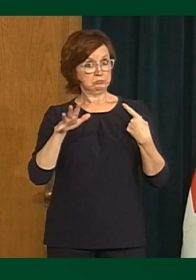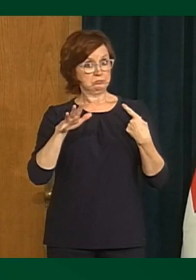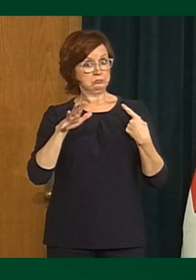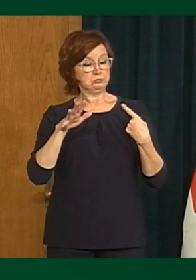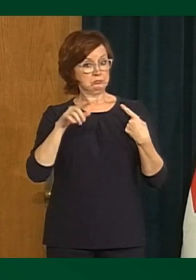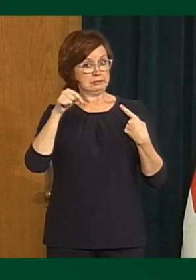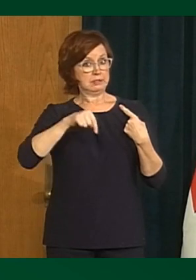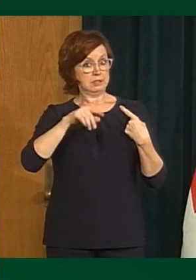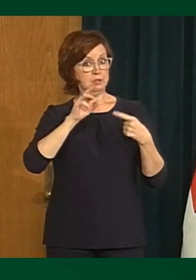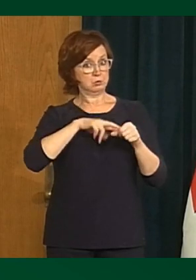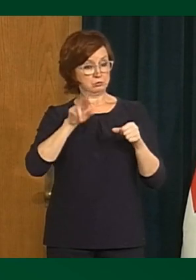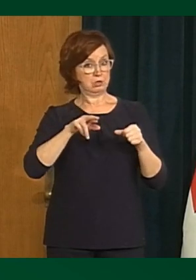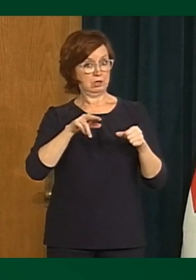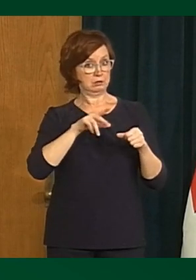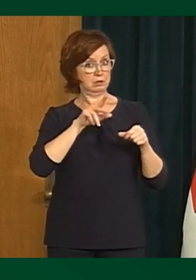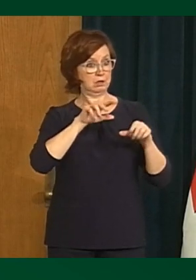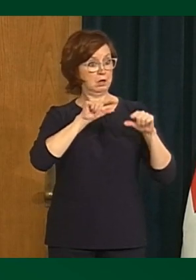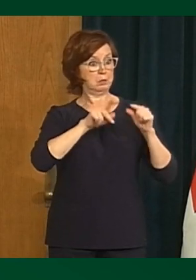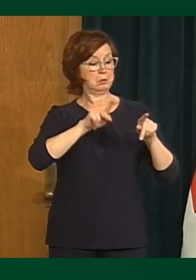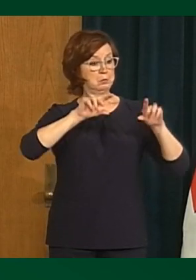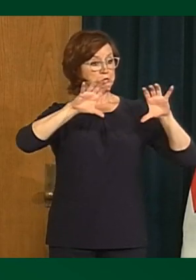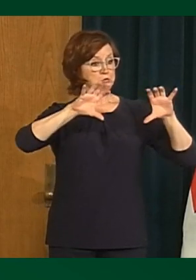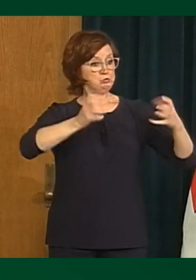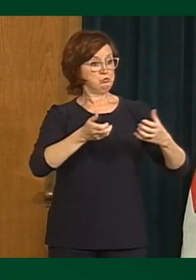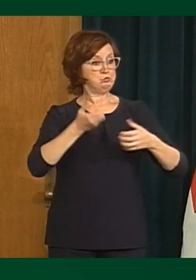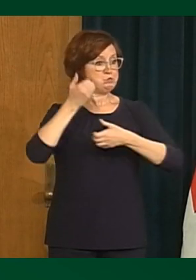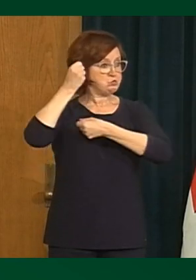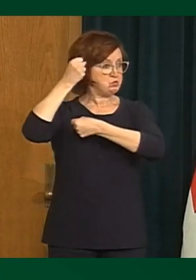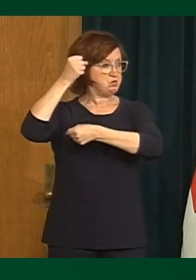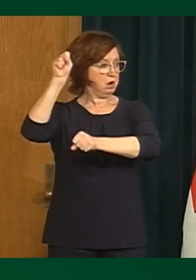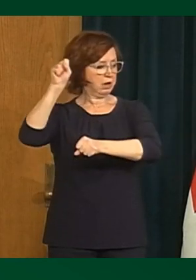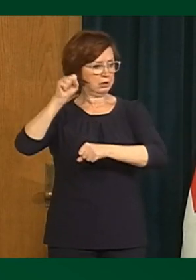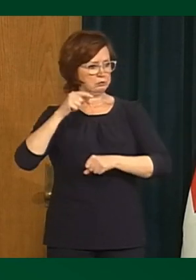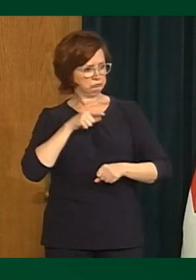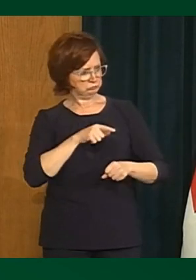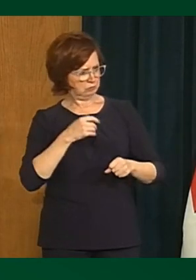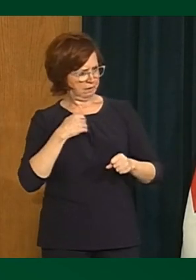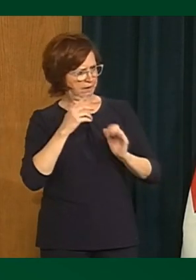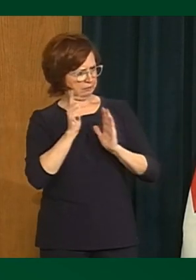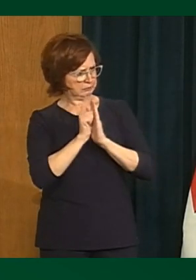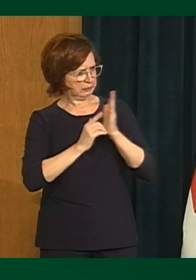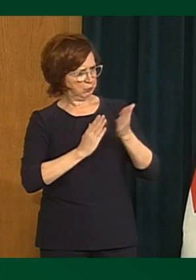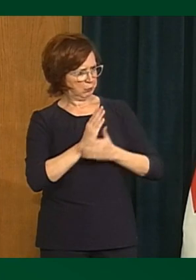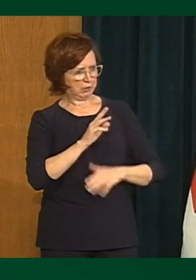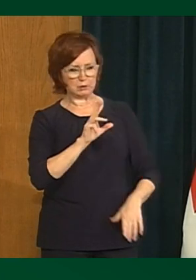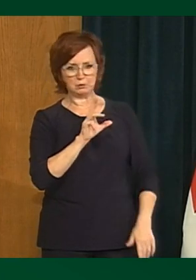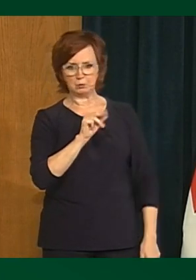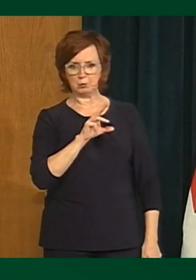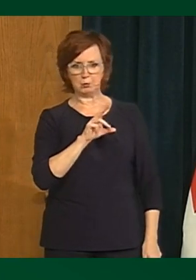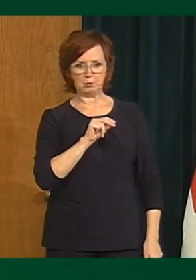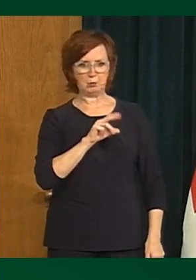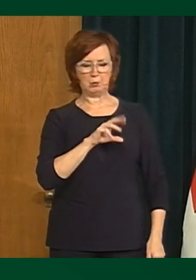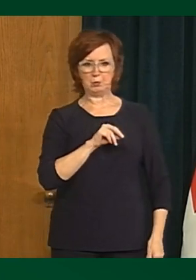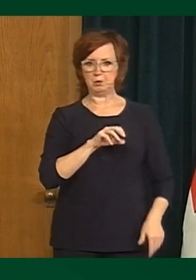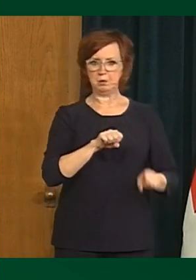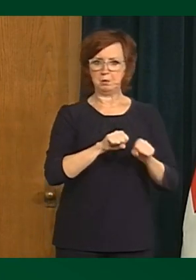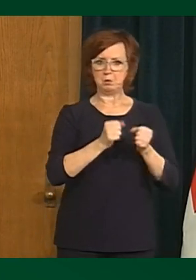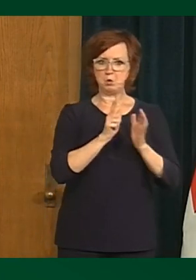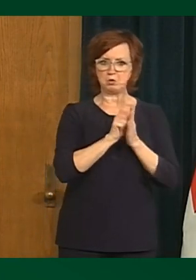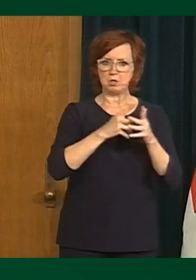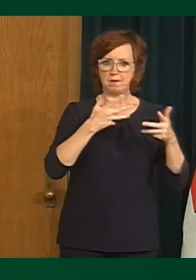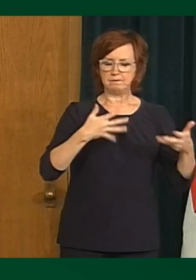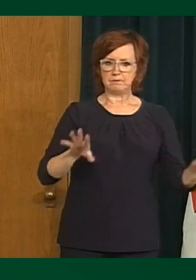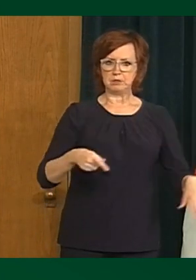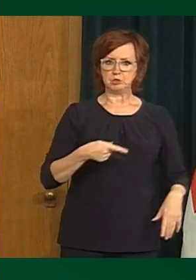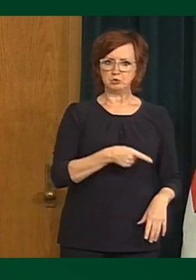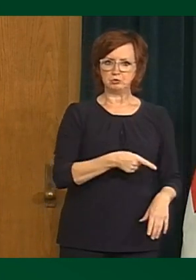Regina. So if the effort and the intent is to legally communicate their message to individuals